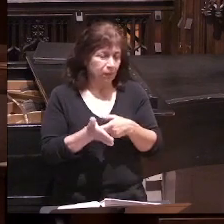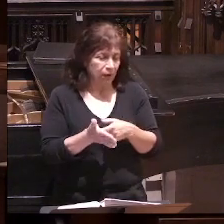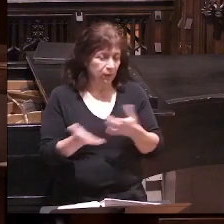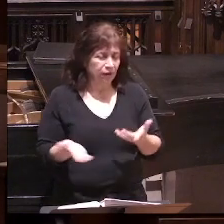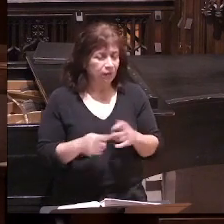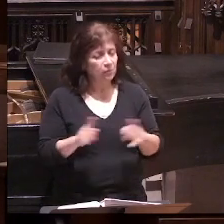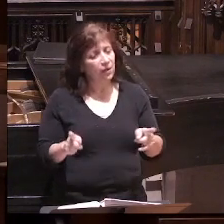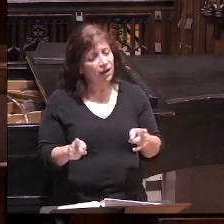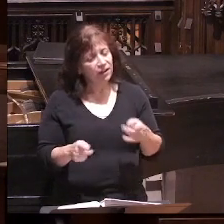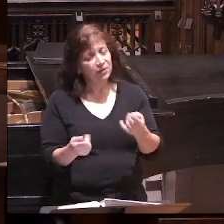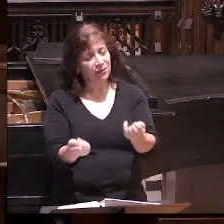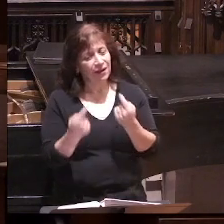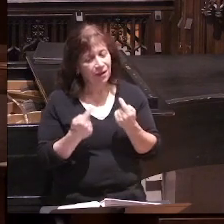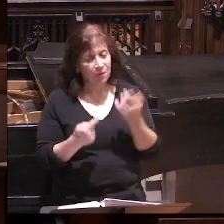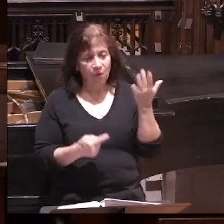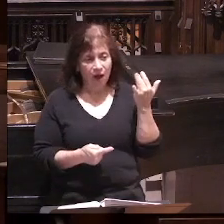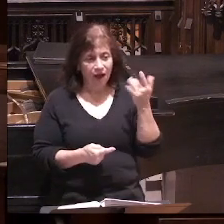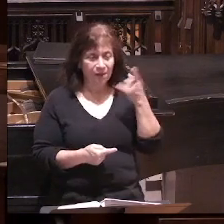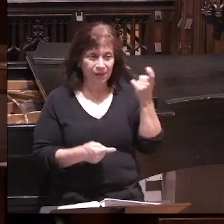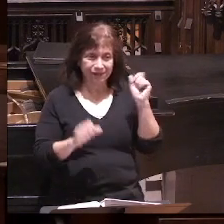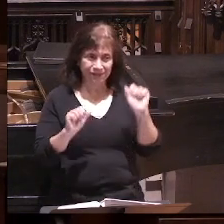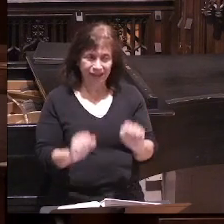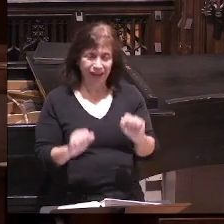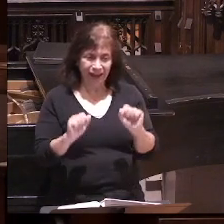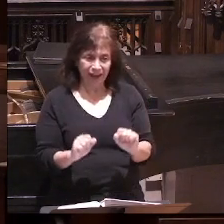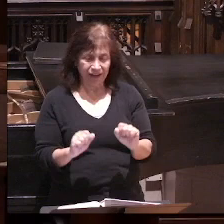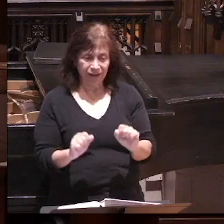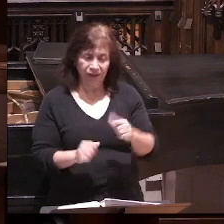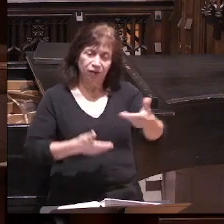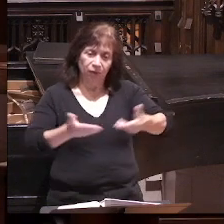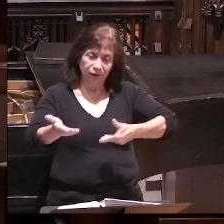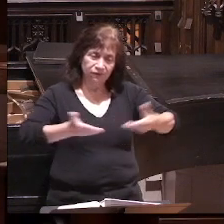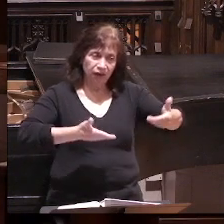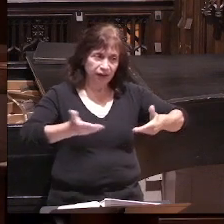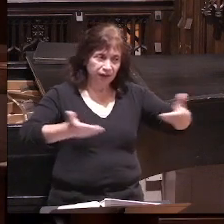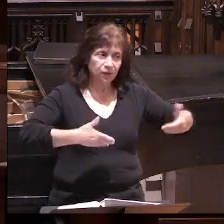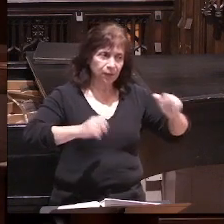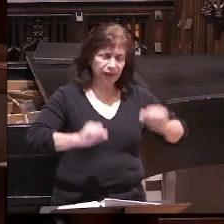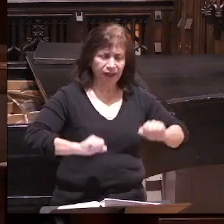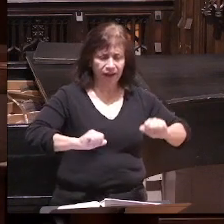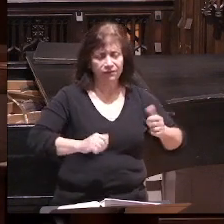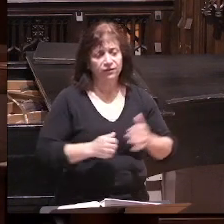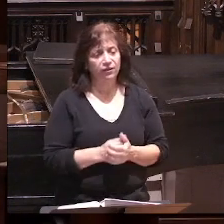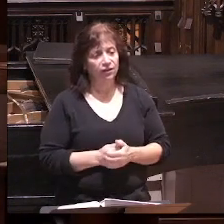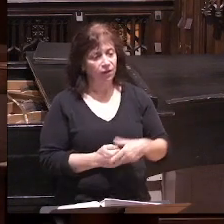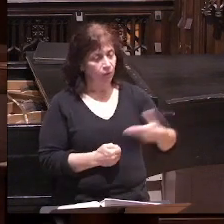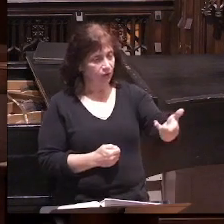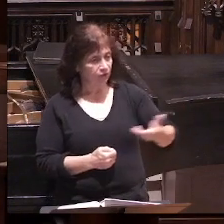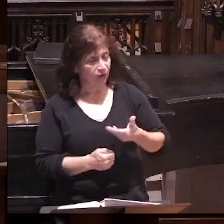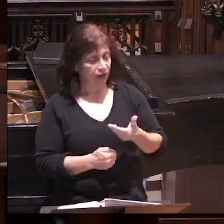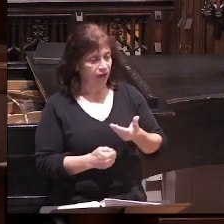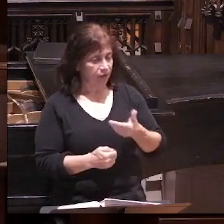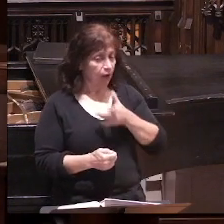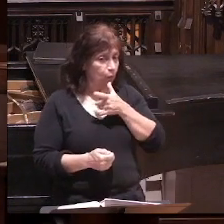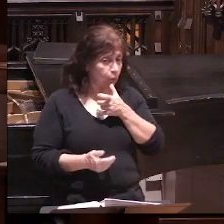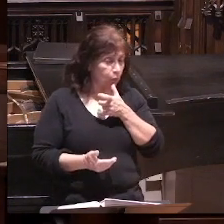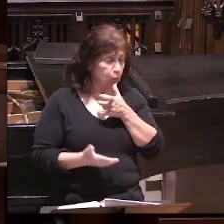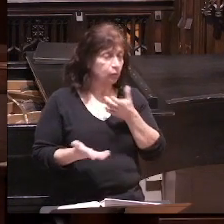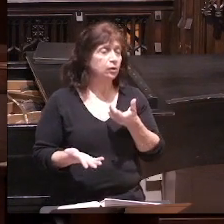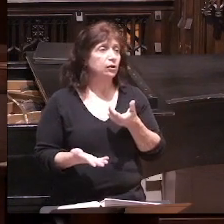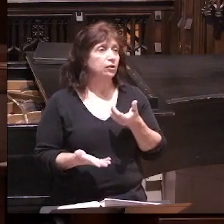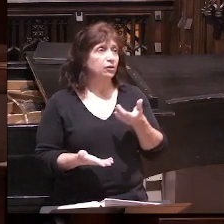we come because we can. Because we are invited. We are invited by the one who loves